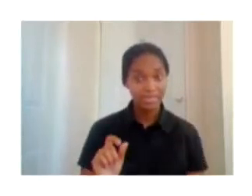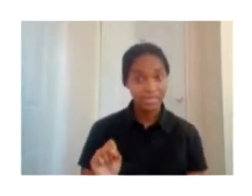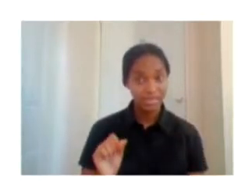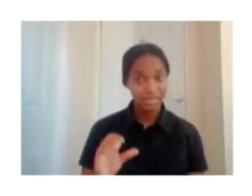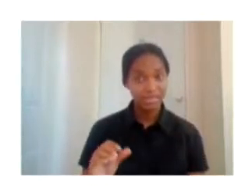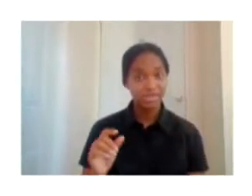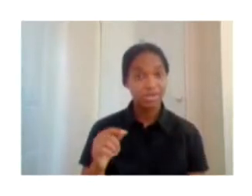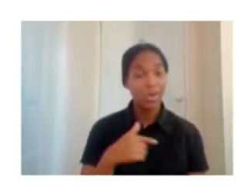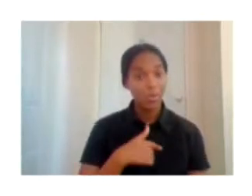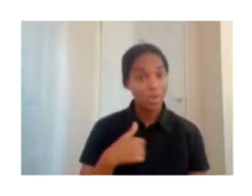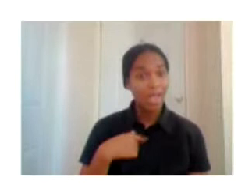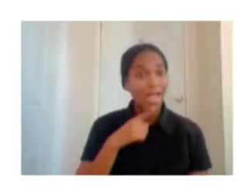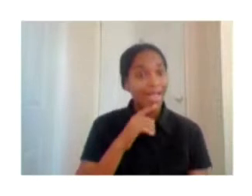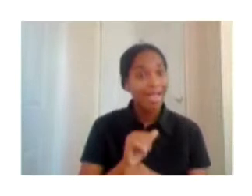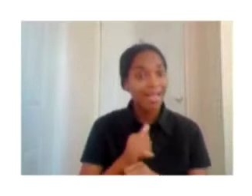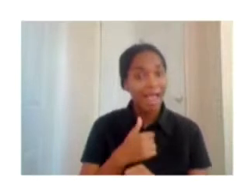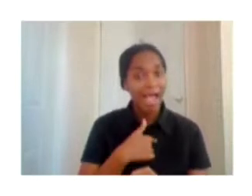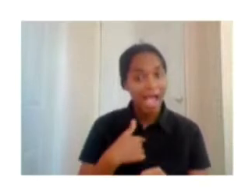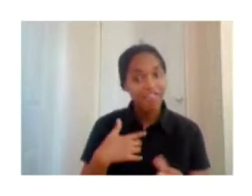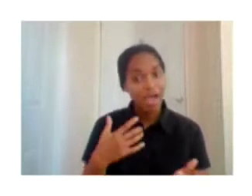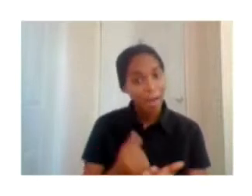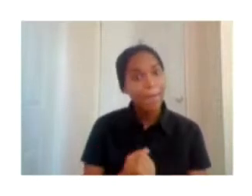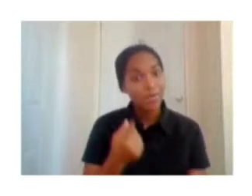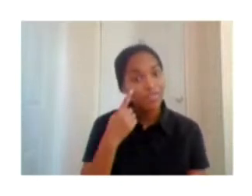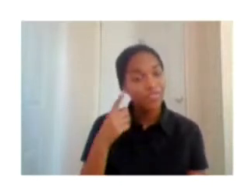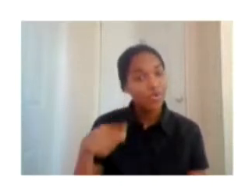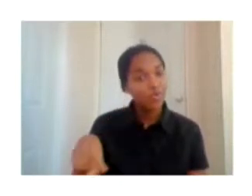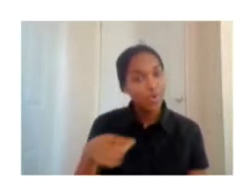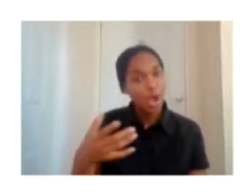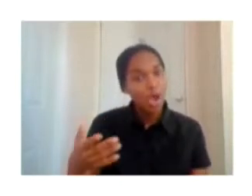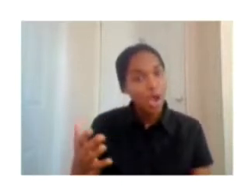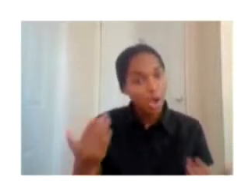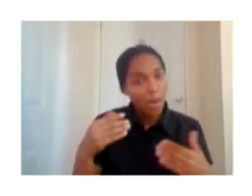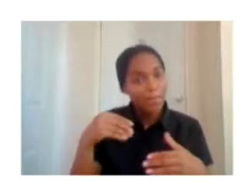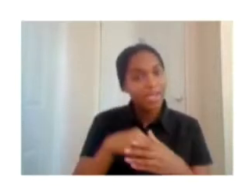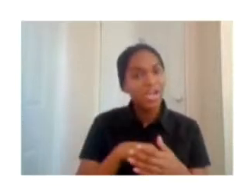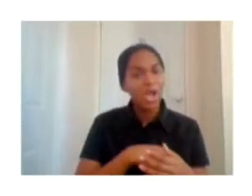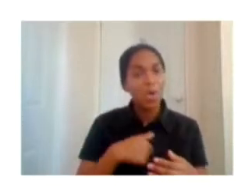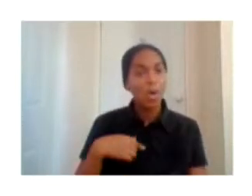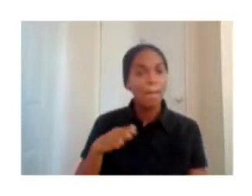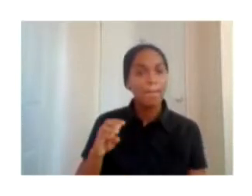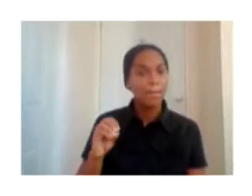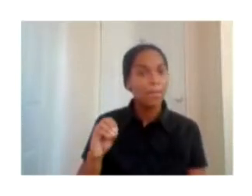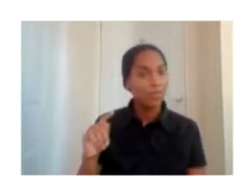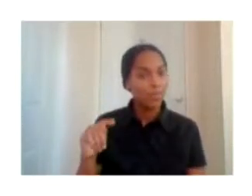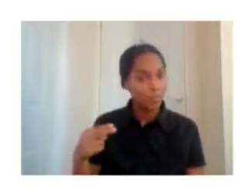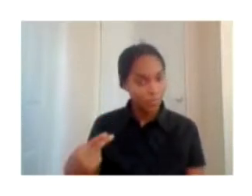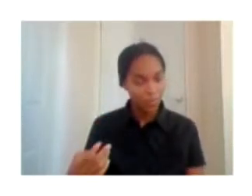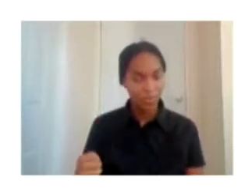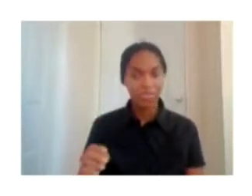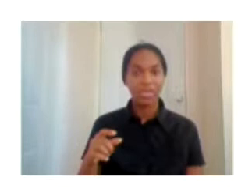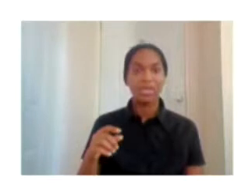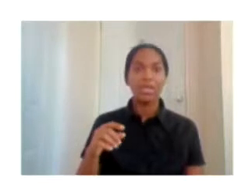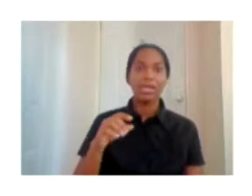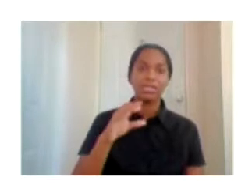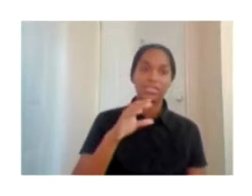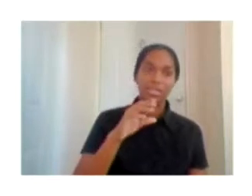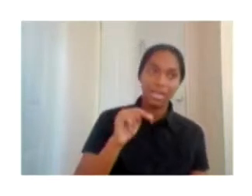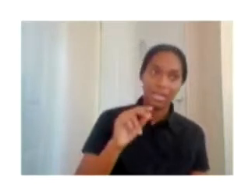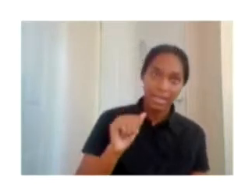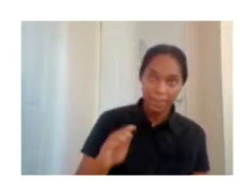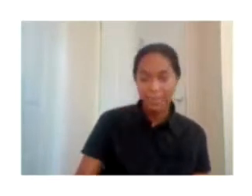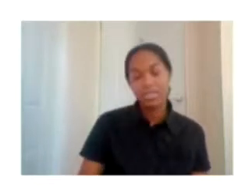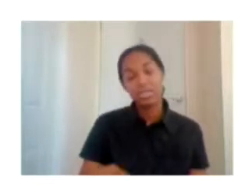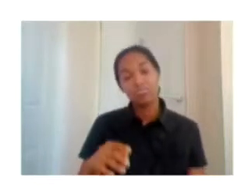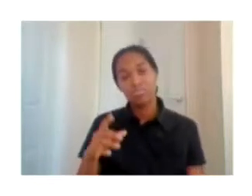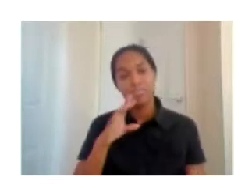actually, have opportunities for you to come into our booth at CES or NAB and be a part of that,